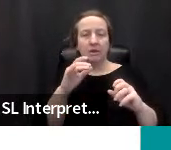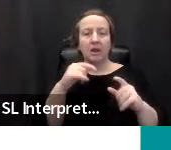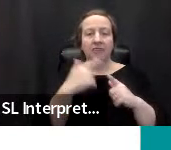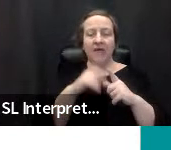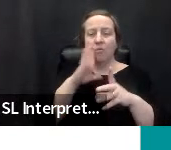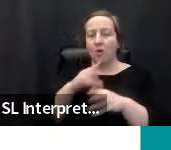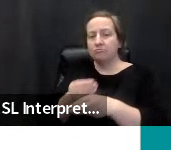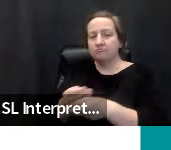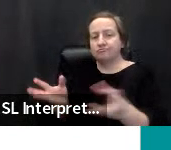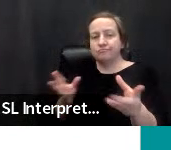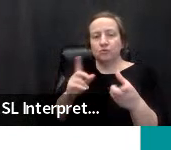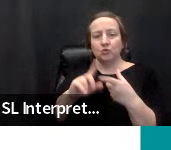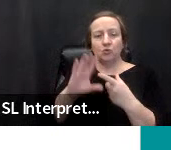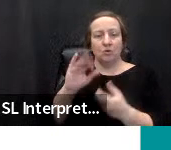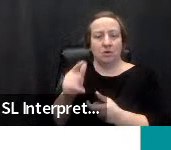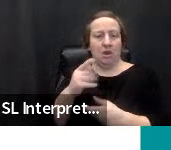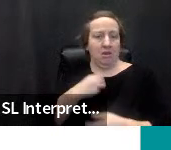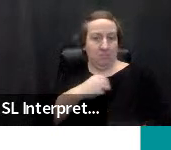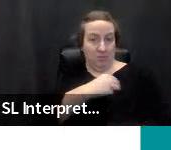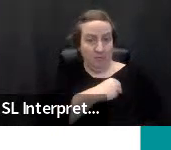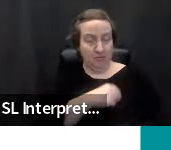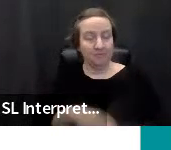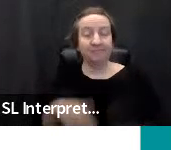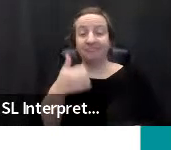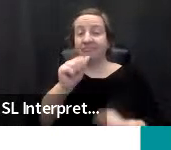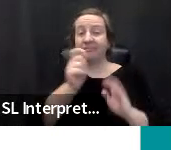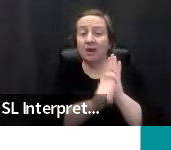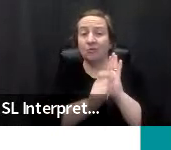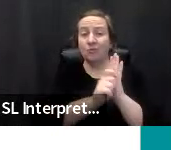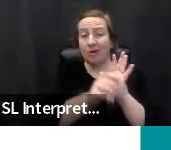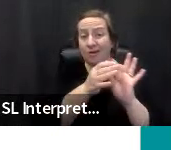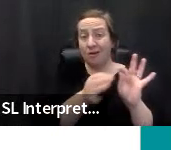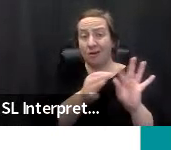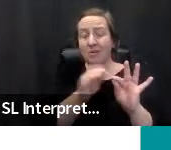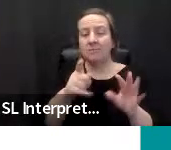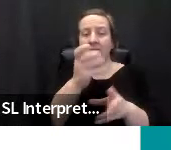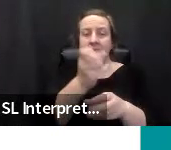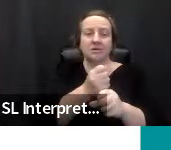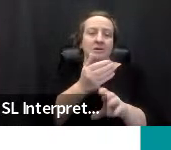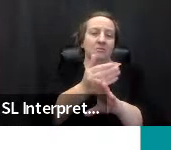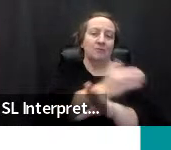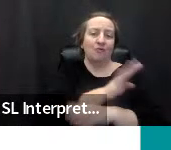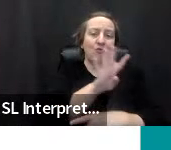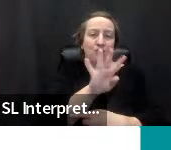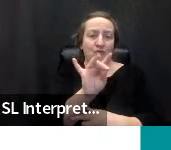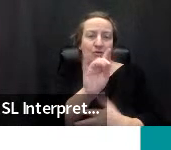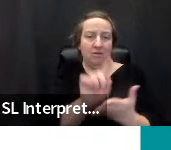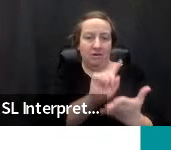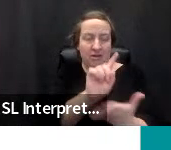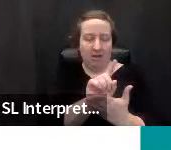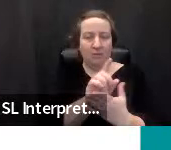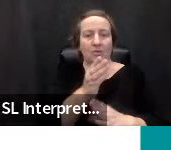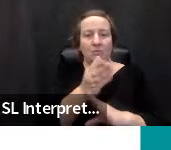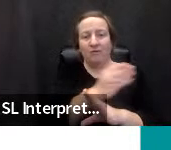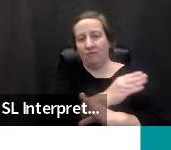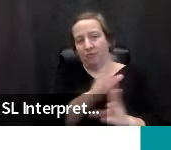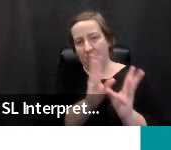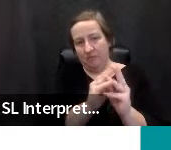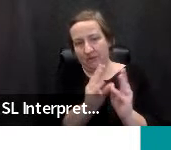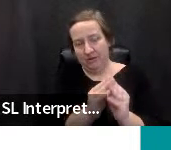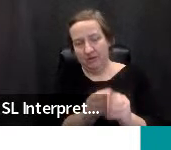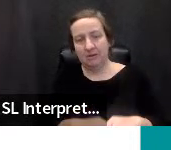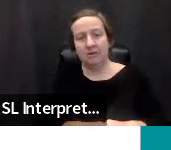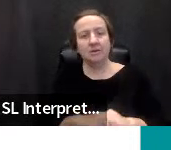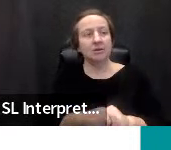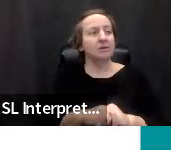CAG members. All written comments must be received prior to 48 hours in advance of each upcoming meetings in